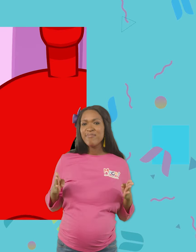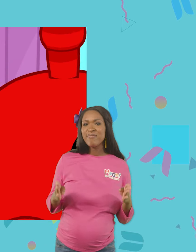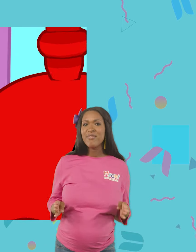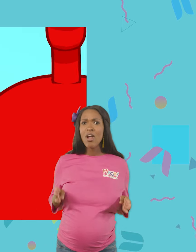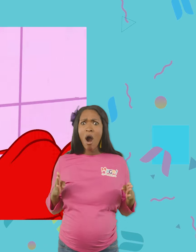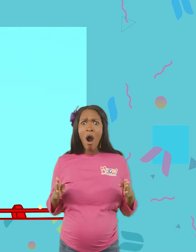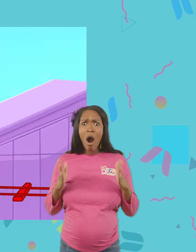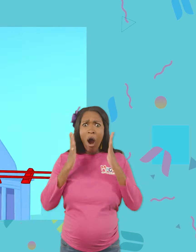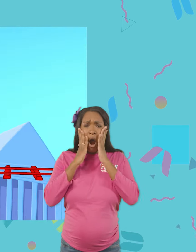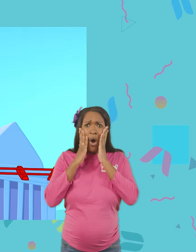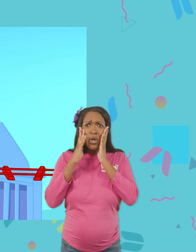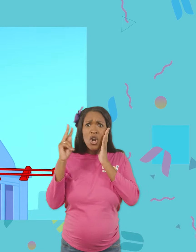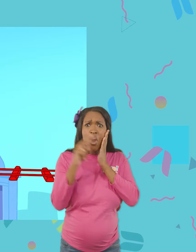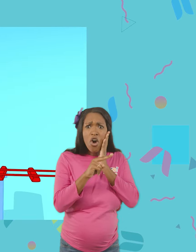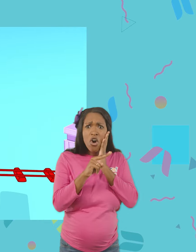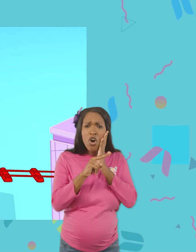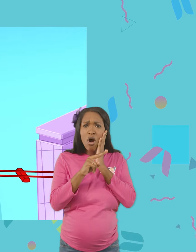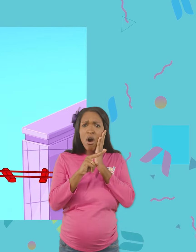Oh no, look!